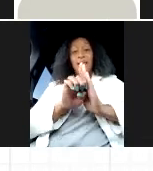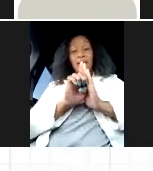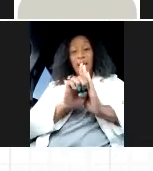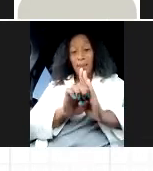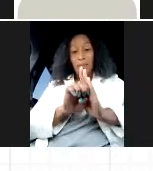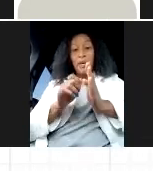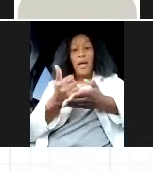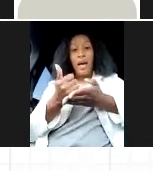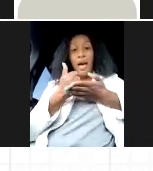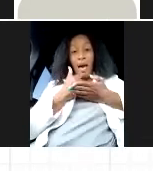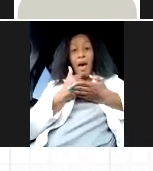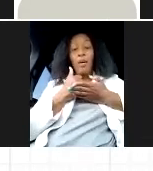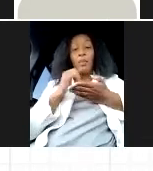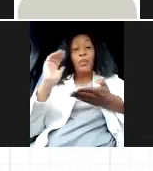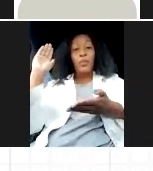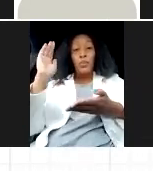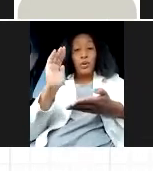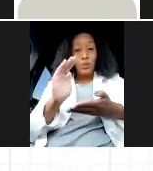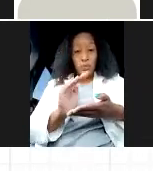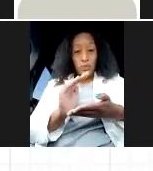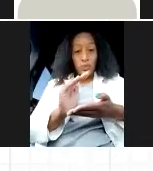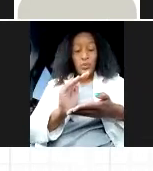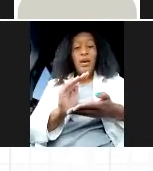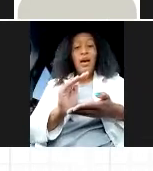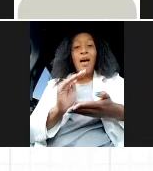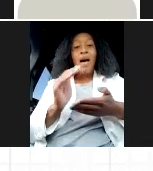help reduce the algebra.